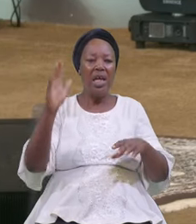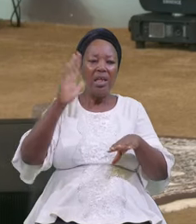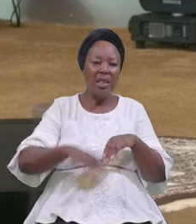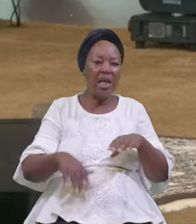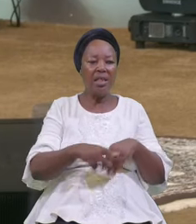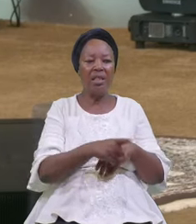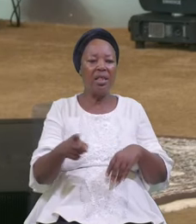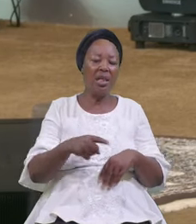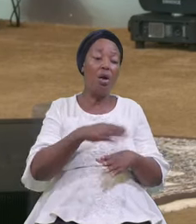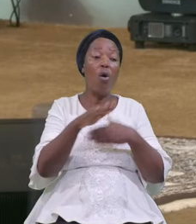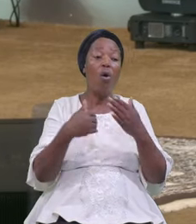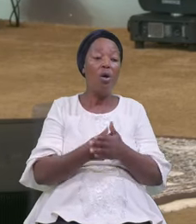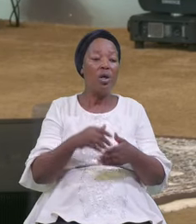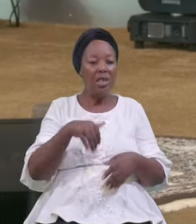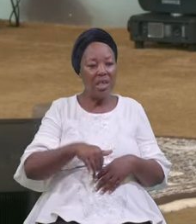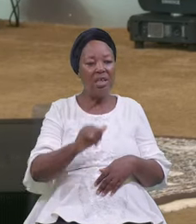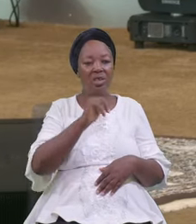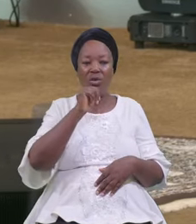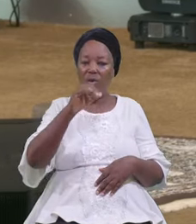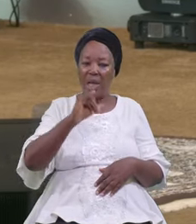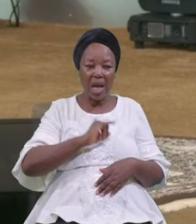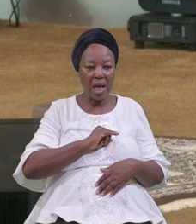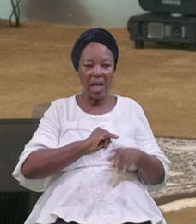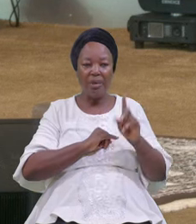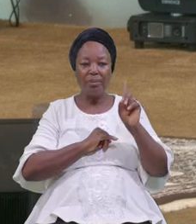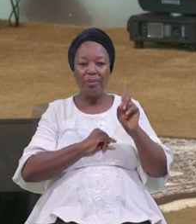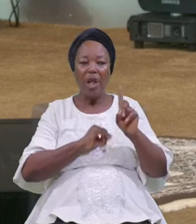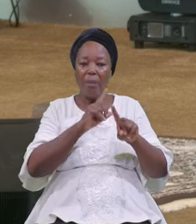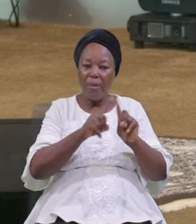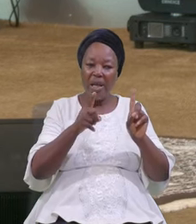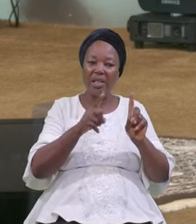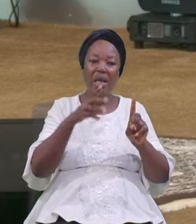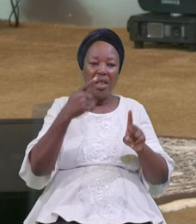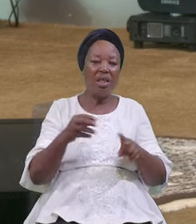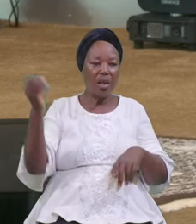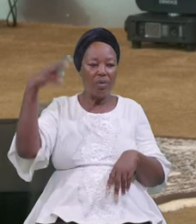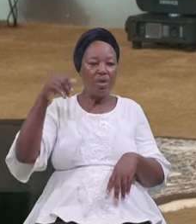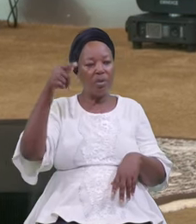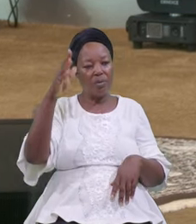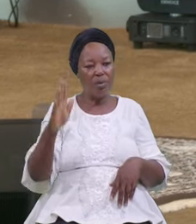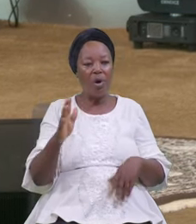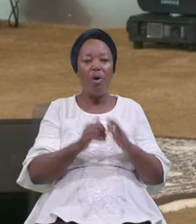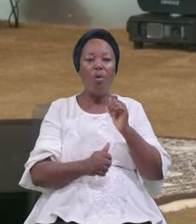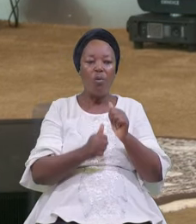they all, yet not I, but the grace of God